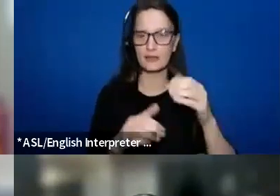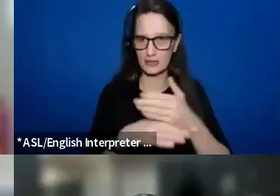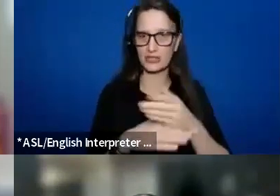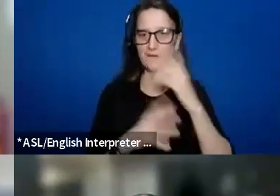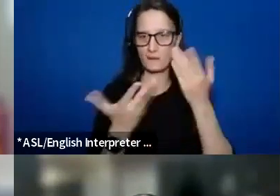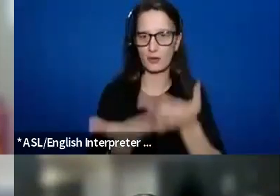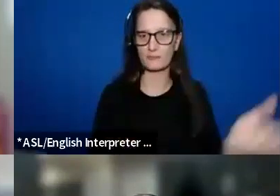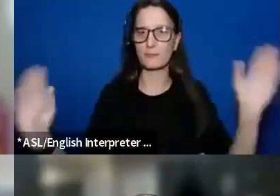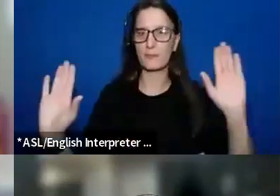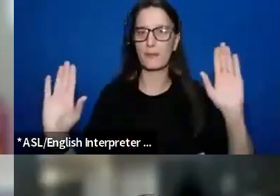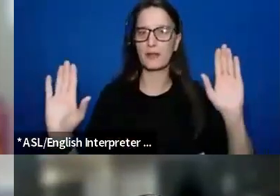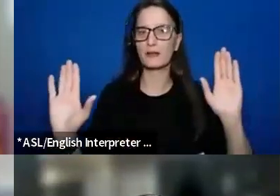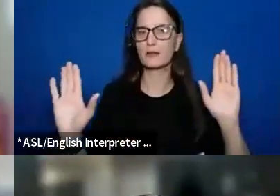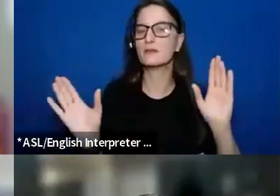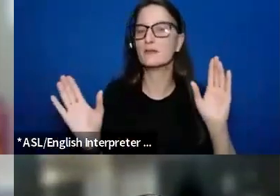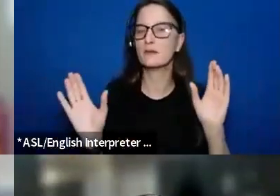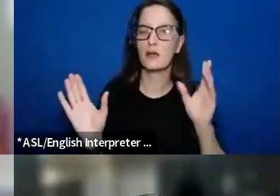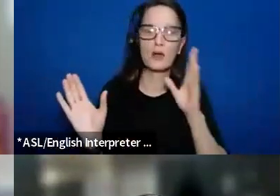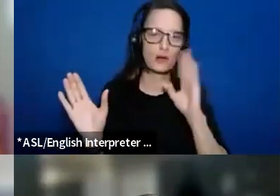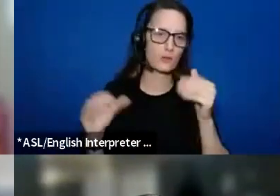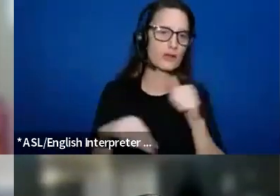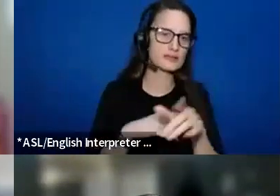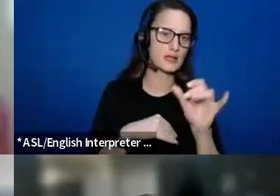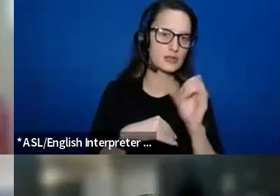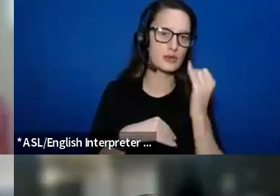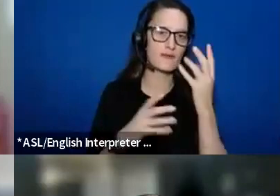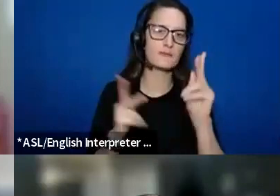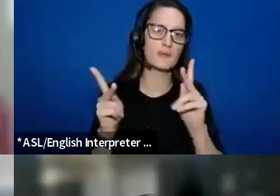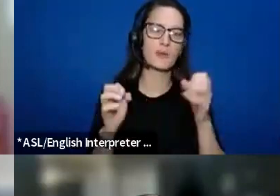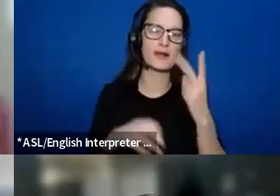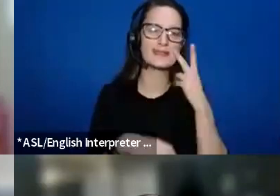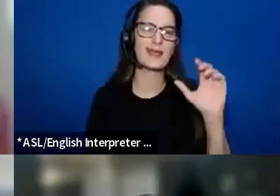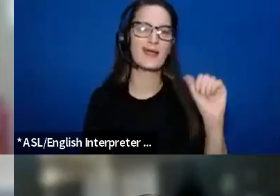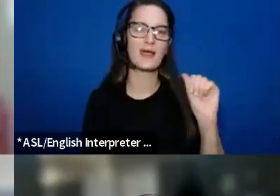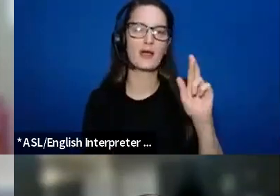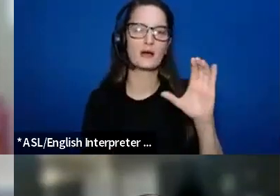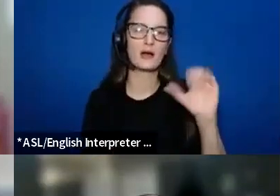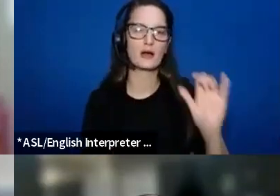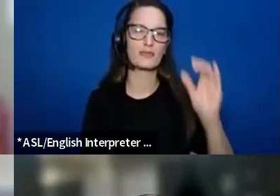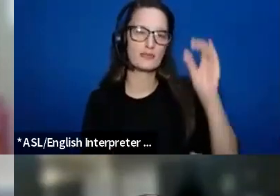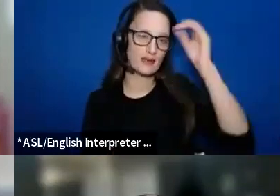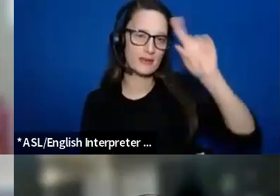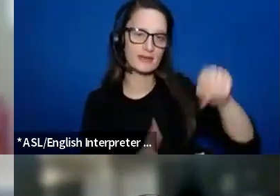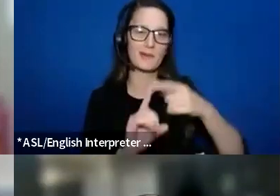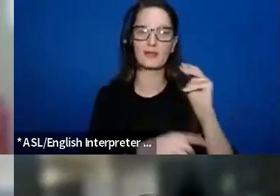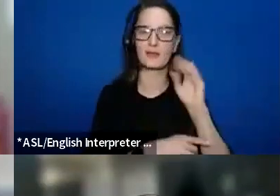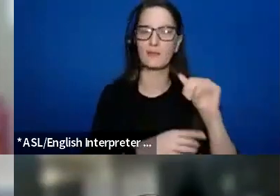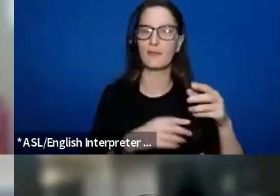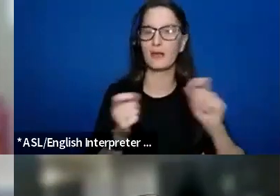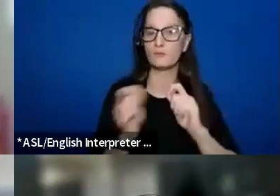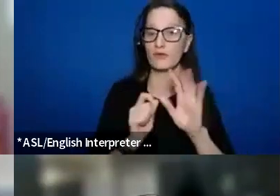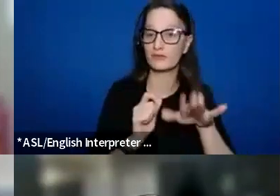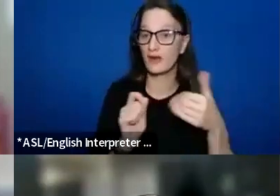get that sent for folks too, if they want to take a look at ARCA's position that they put out on the May revision. Any questions about the May